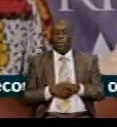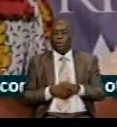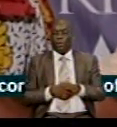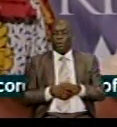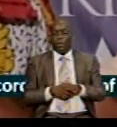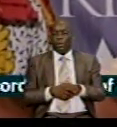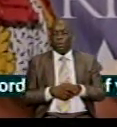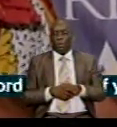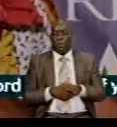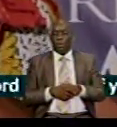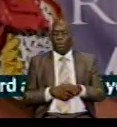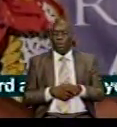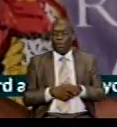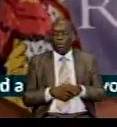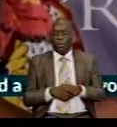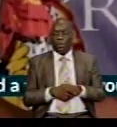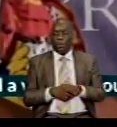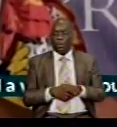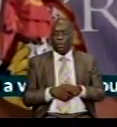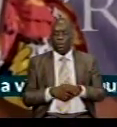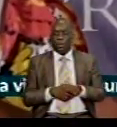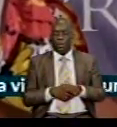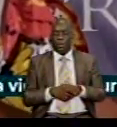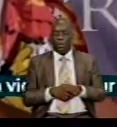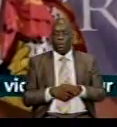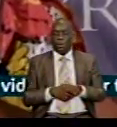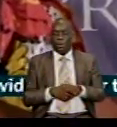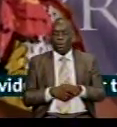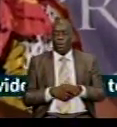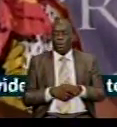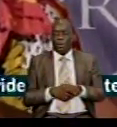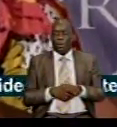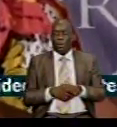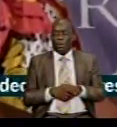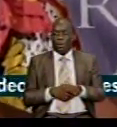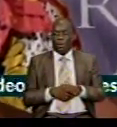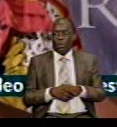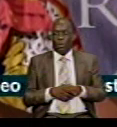I am Pa James Ako from Binjong, Manfeo Kabanyang Tito.